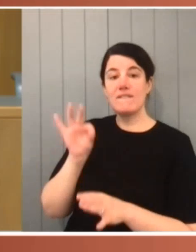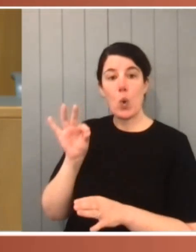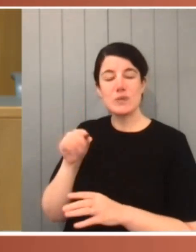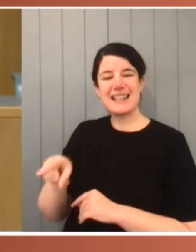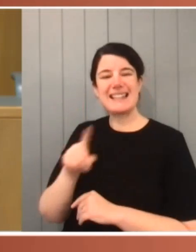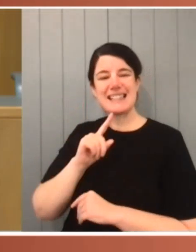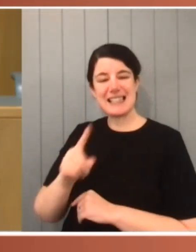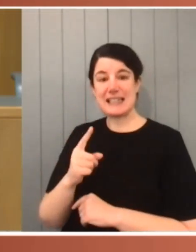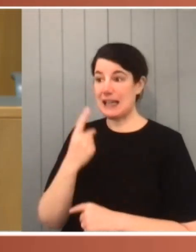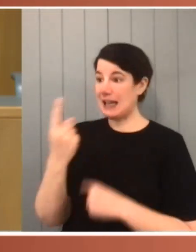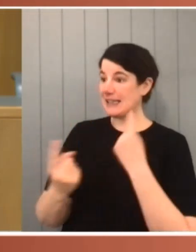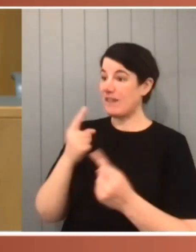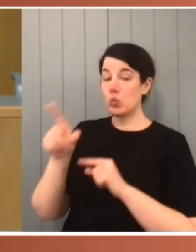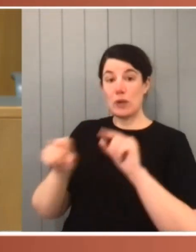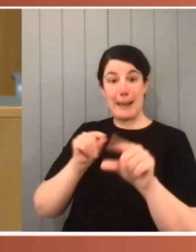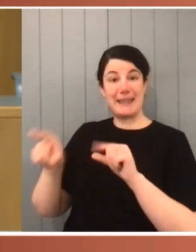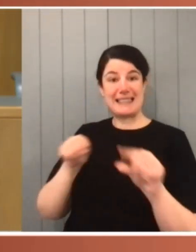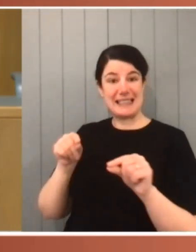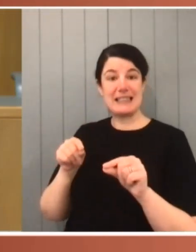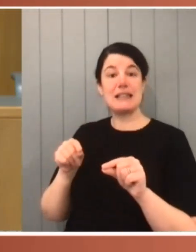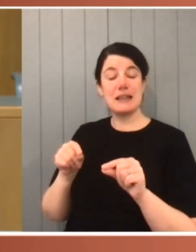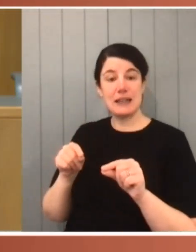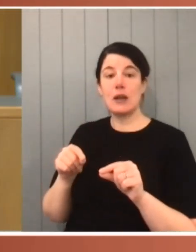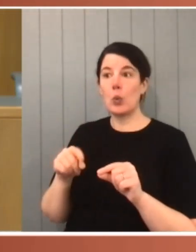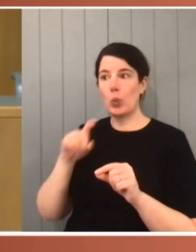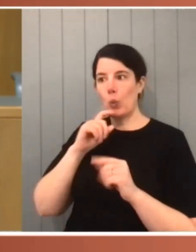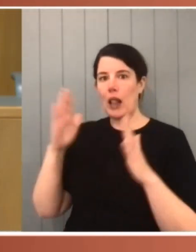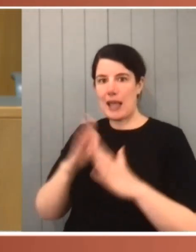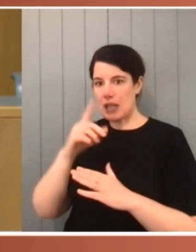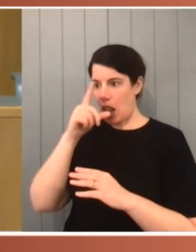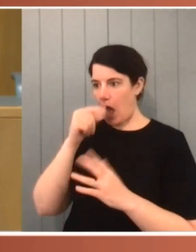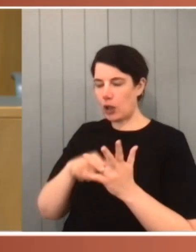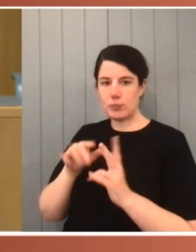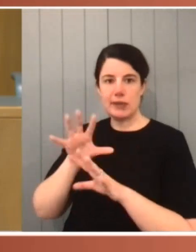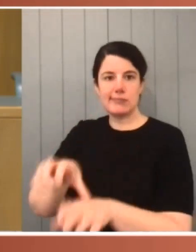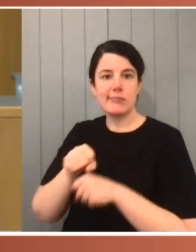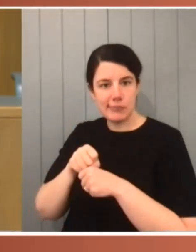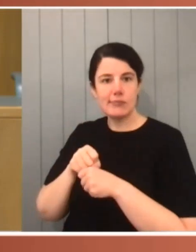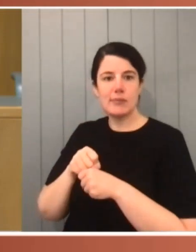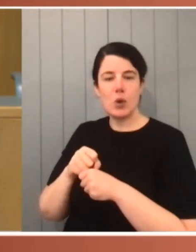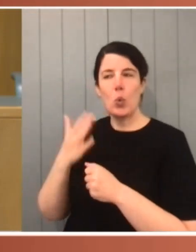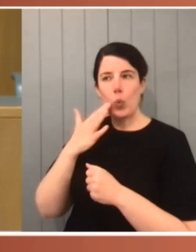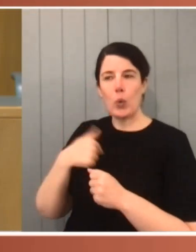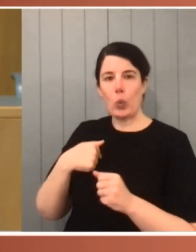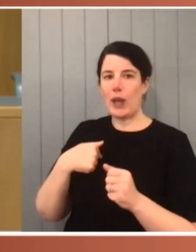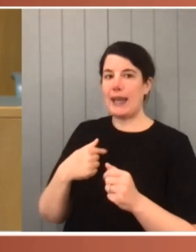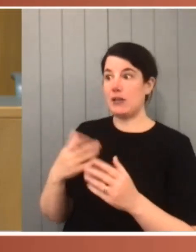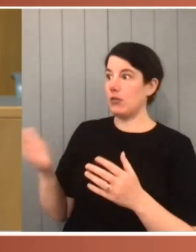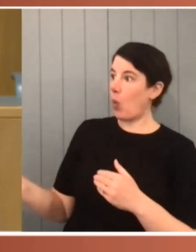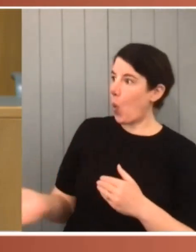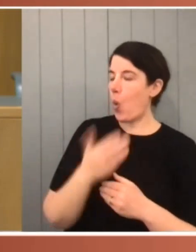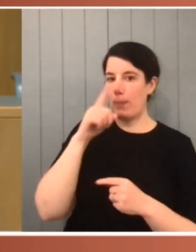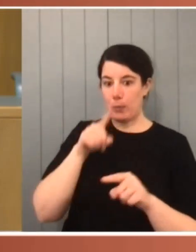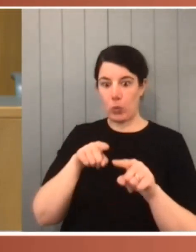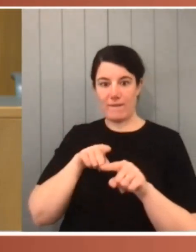individual liberty is less likely to be invaded when the legal control is exercised by the real majority of the people, end quote. So